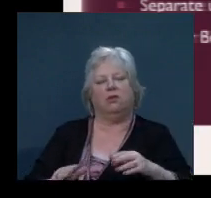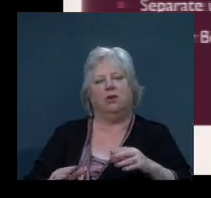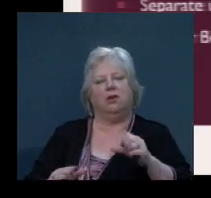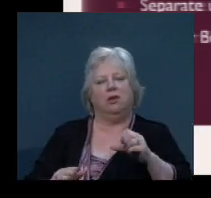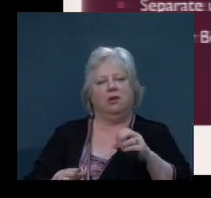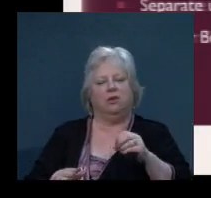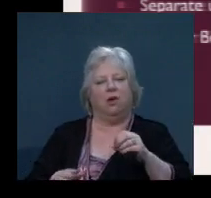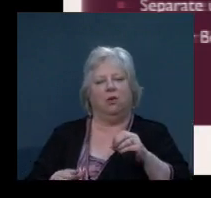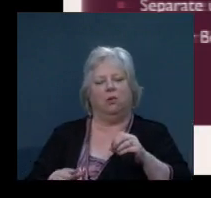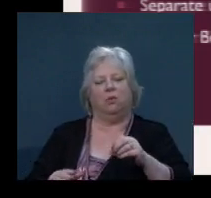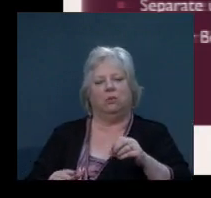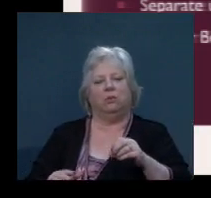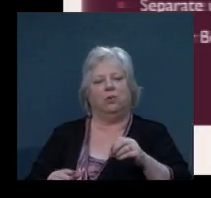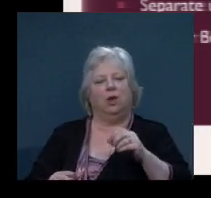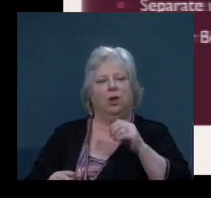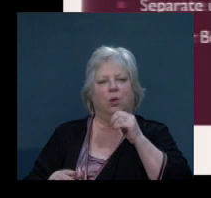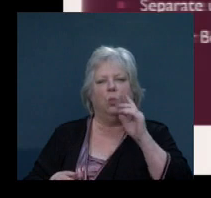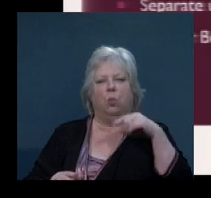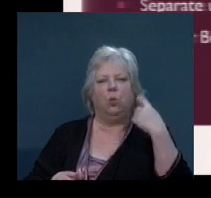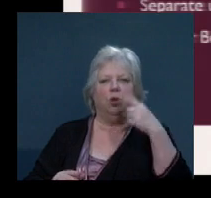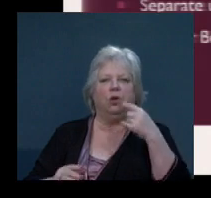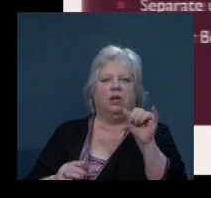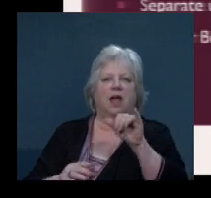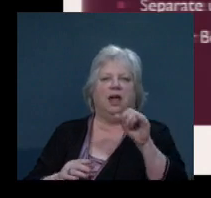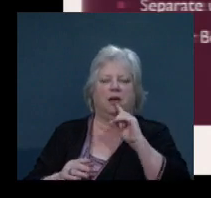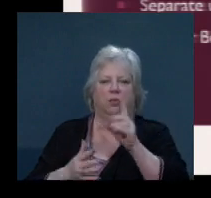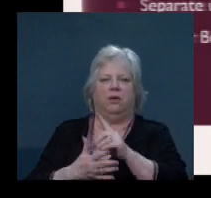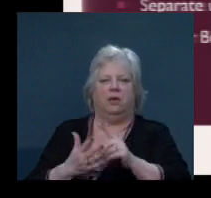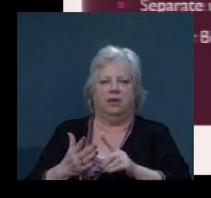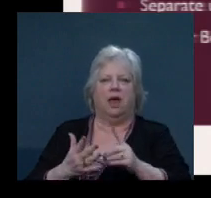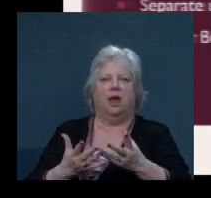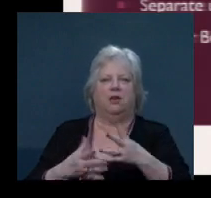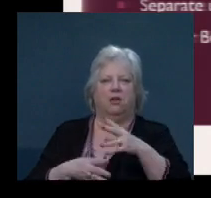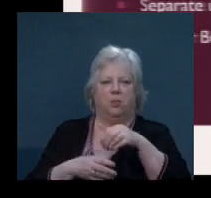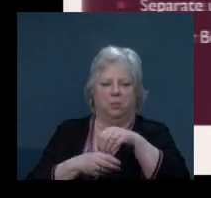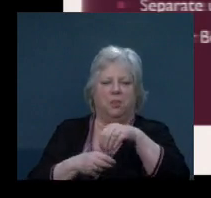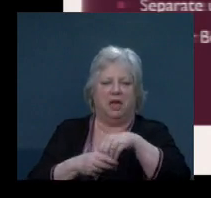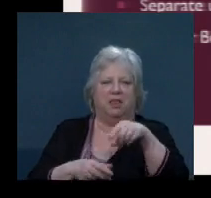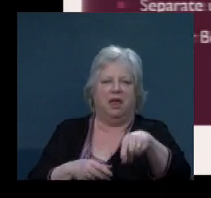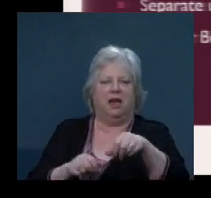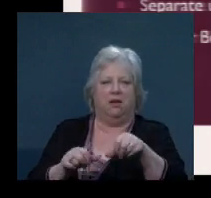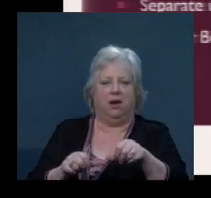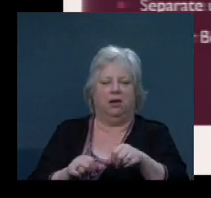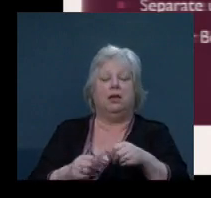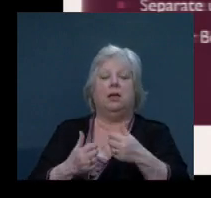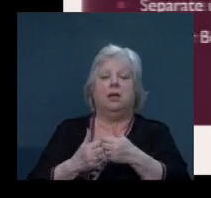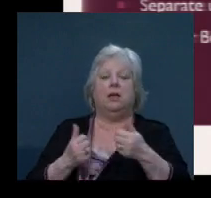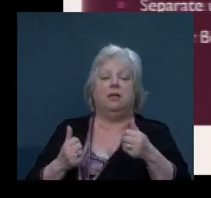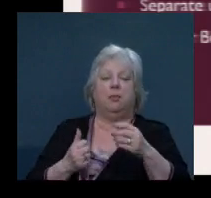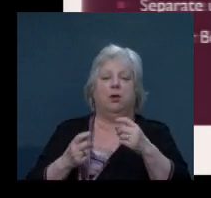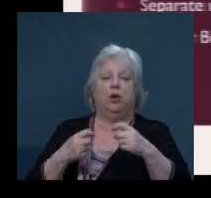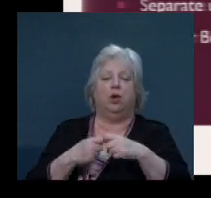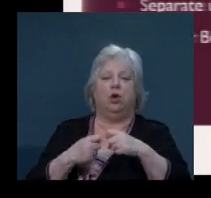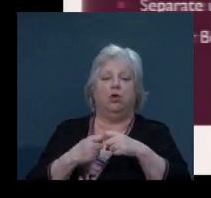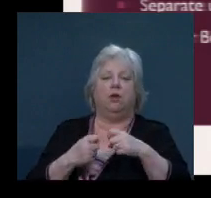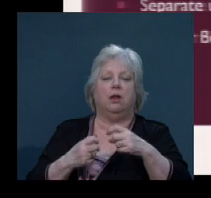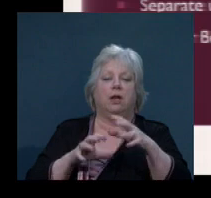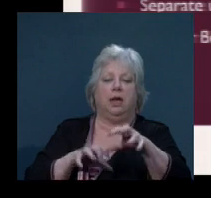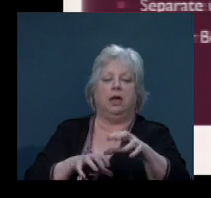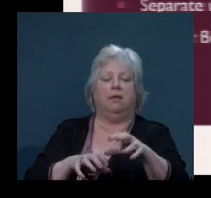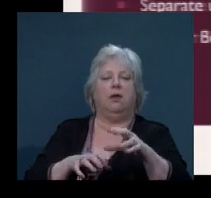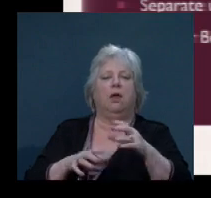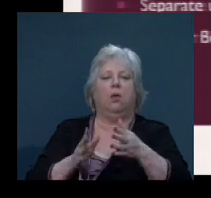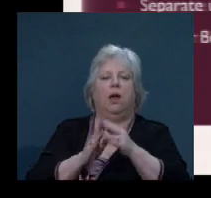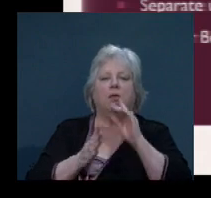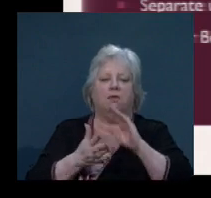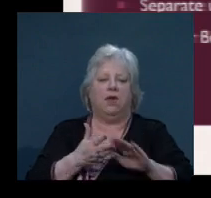house instead of like a house that was designed to be there. Separate utility meters on the houses. We are asking for a variance to